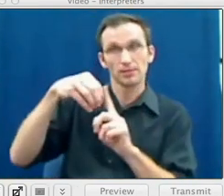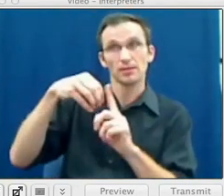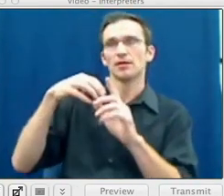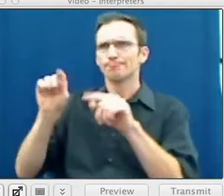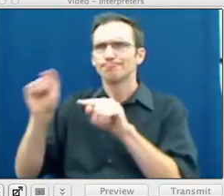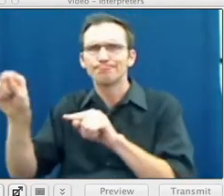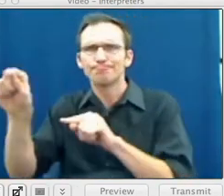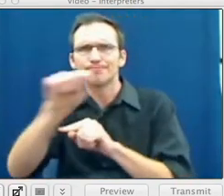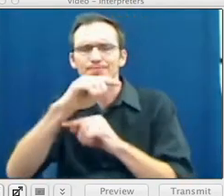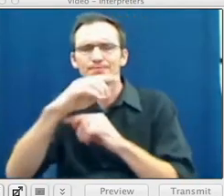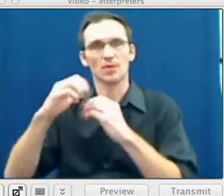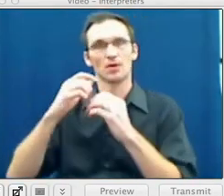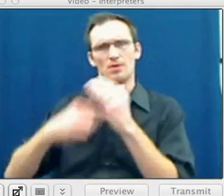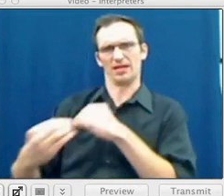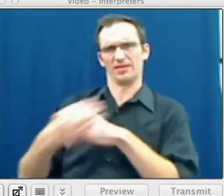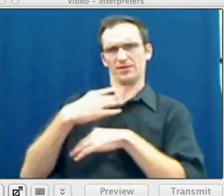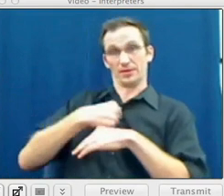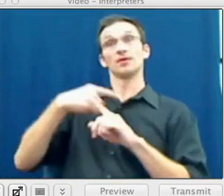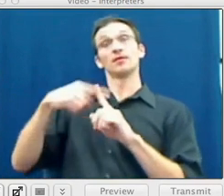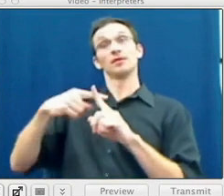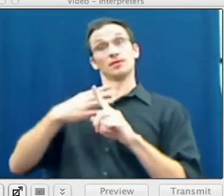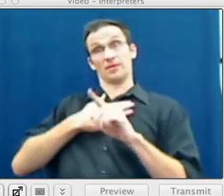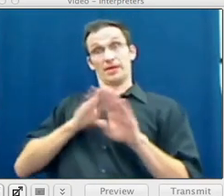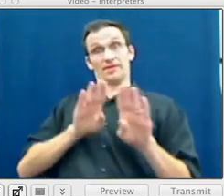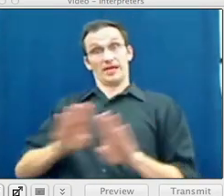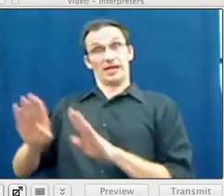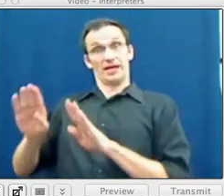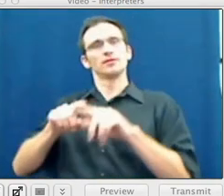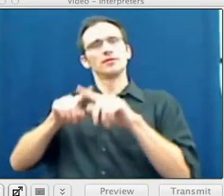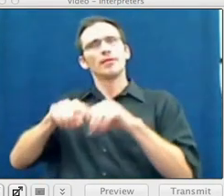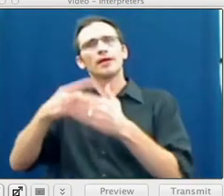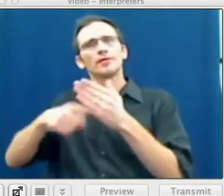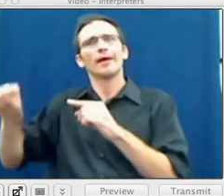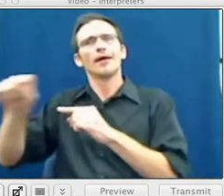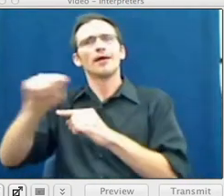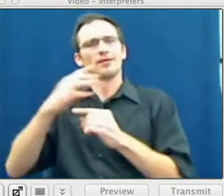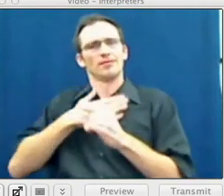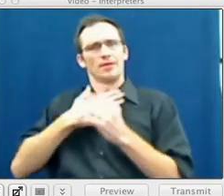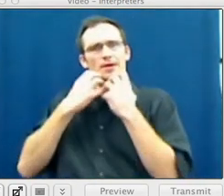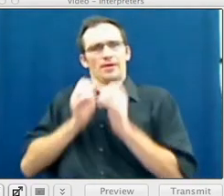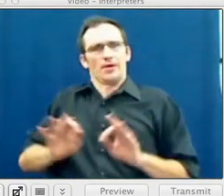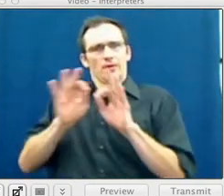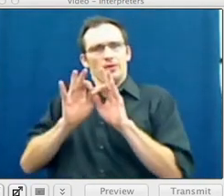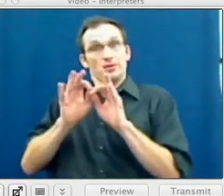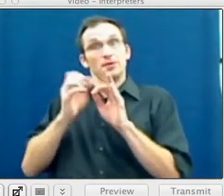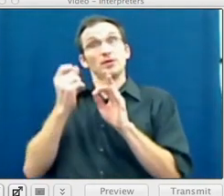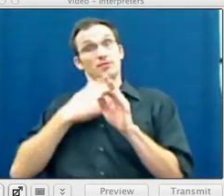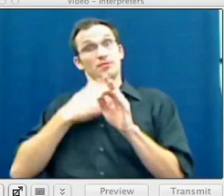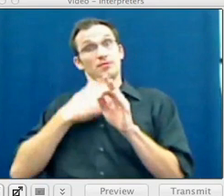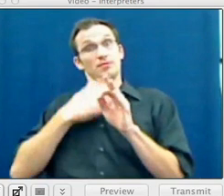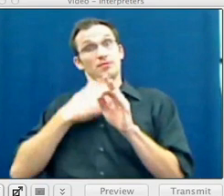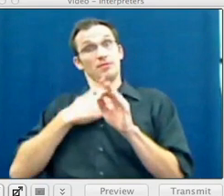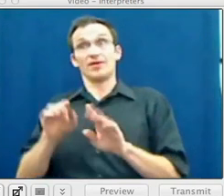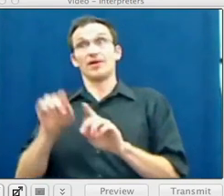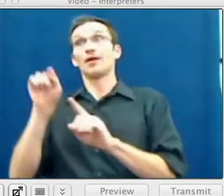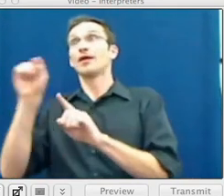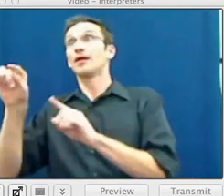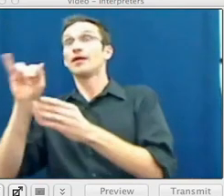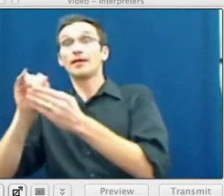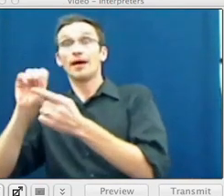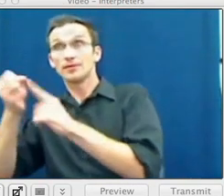compelling behaviors based on those values. Of course, the behaviors may very well look different context to context, but